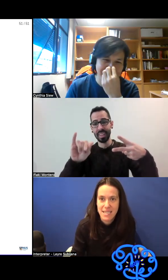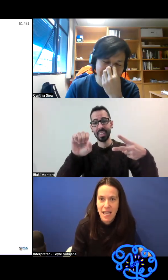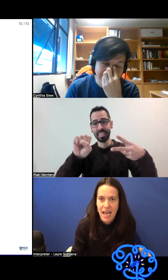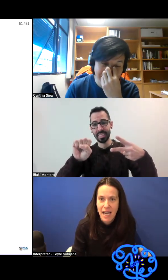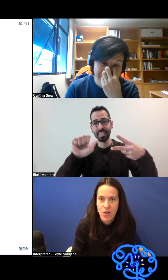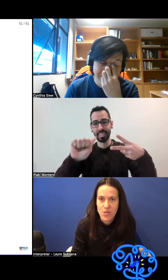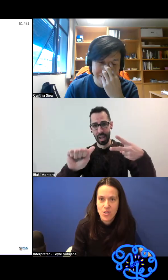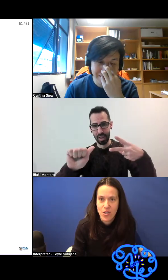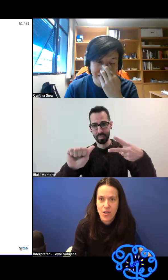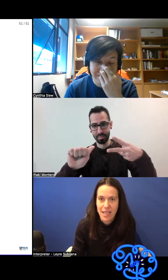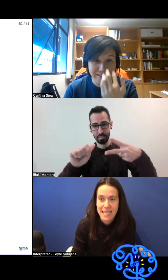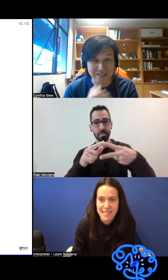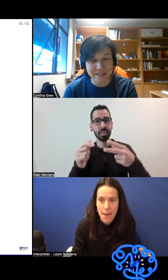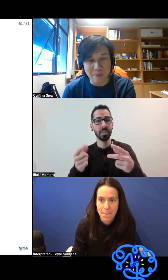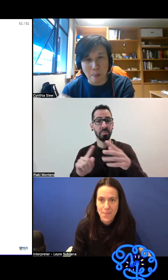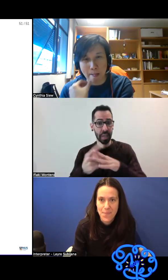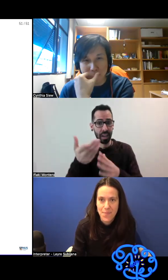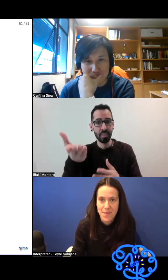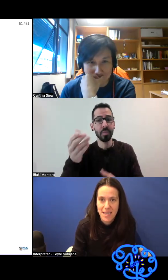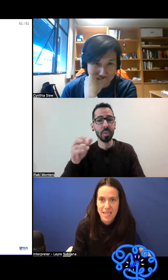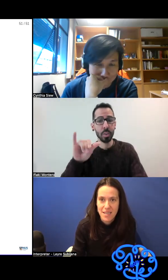Okay. and also Lisa.